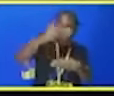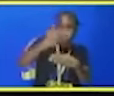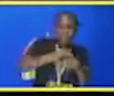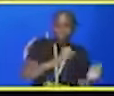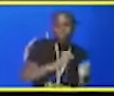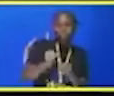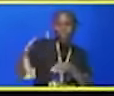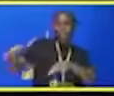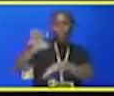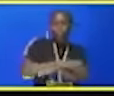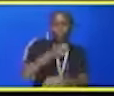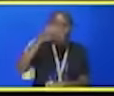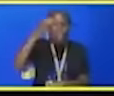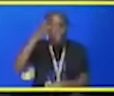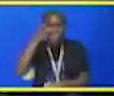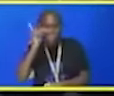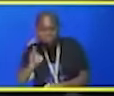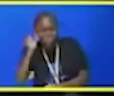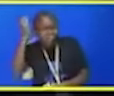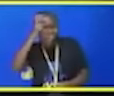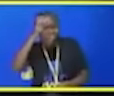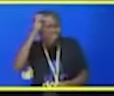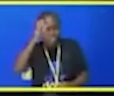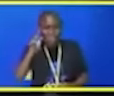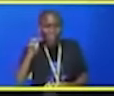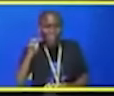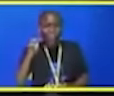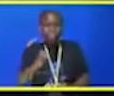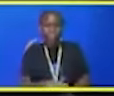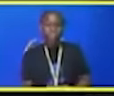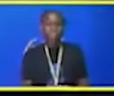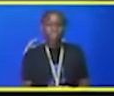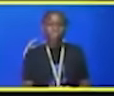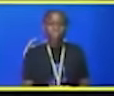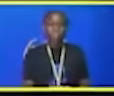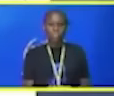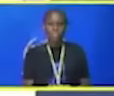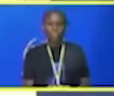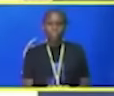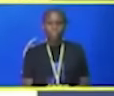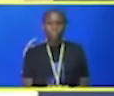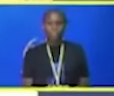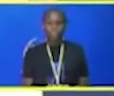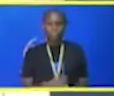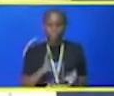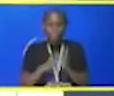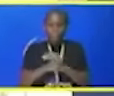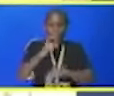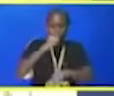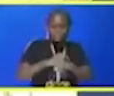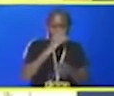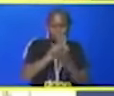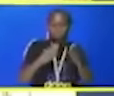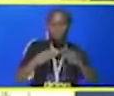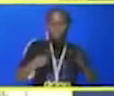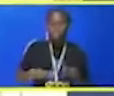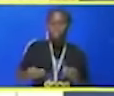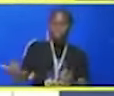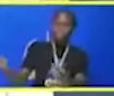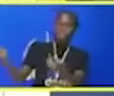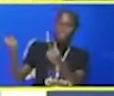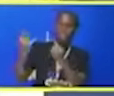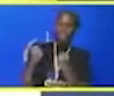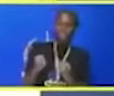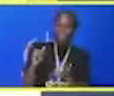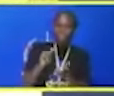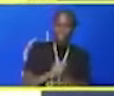demons. Power over yokes. By the time someone comes who has been a victim of all kinds